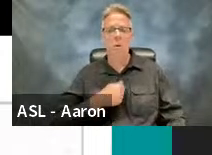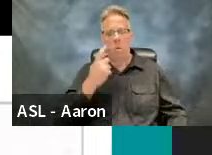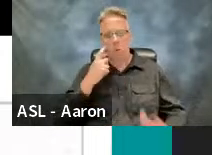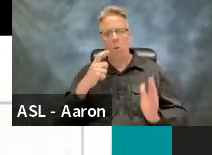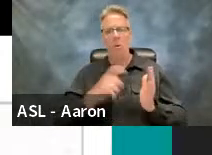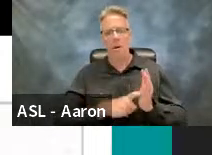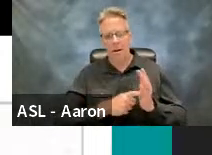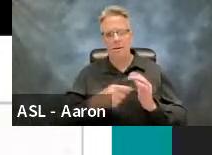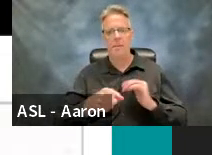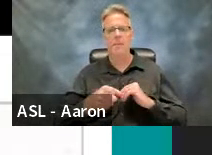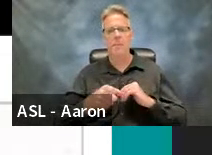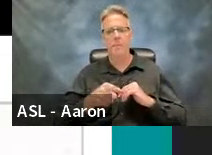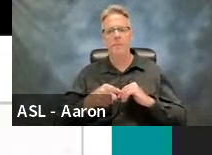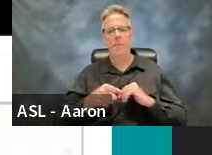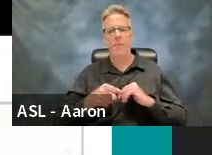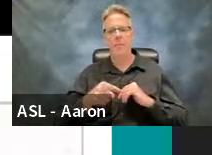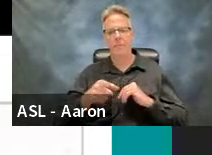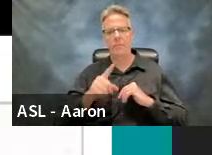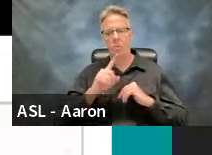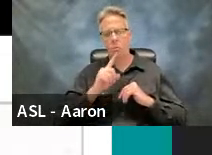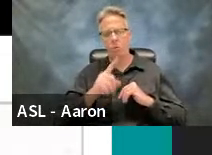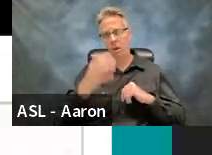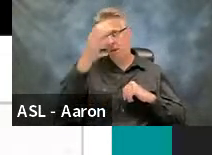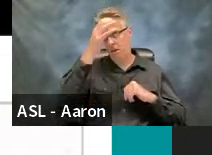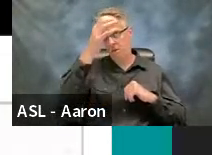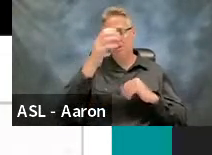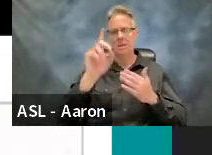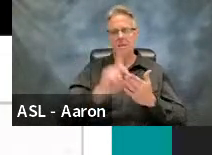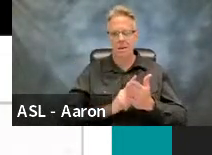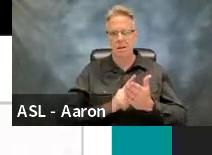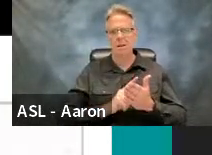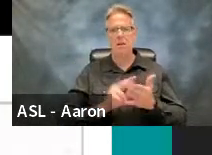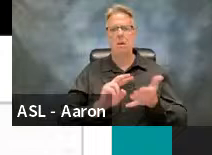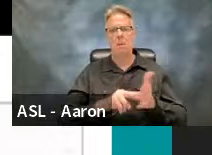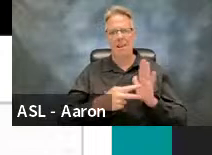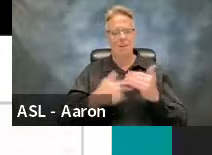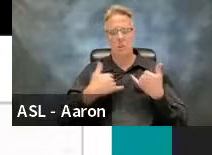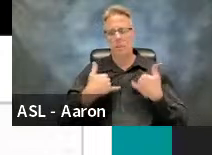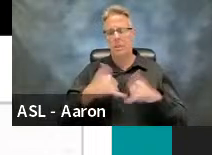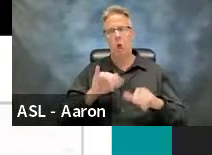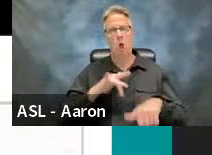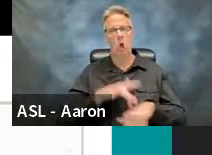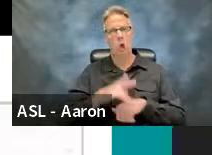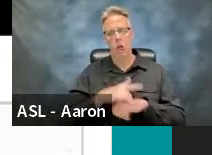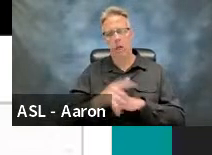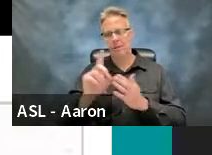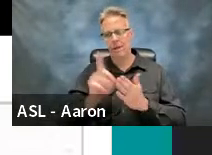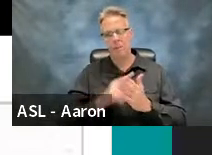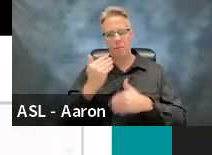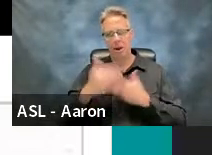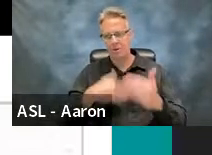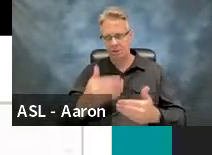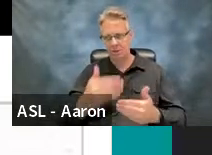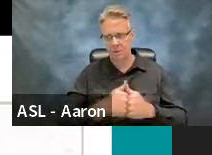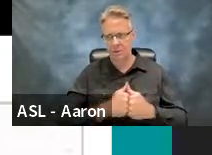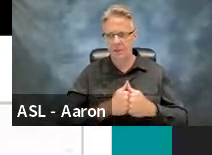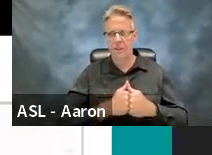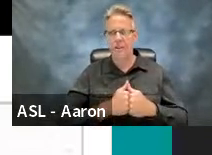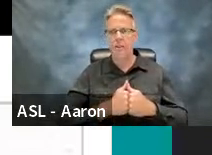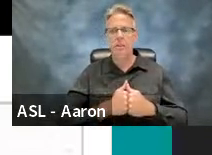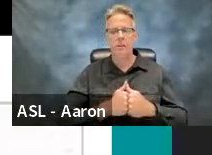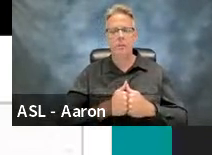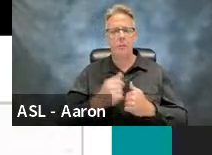recognizing that what you're going to be seeing is a conceptual design, which means we're still very early in the design process. It is important